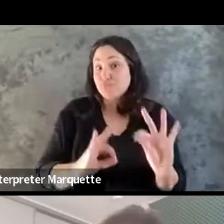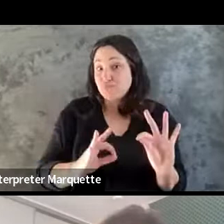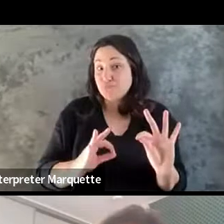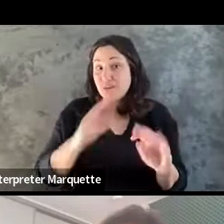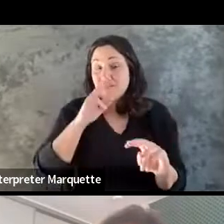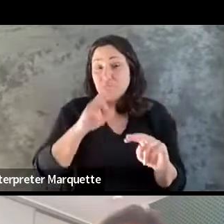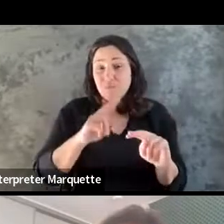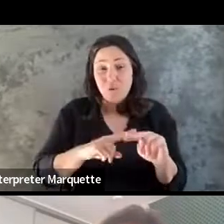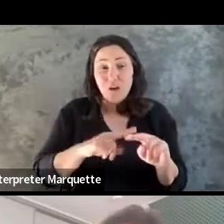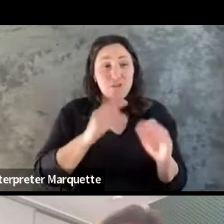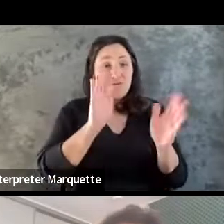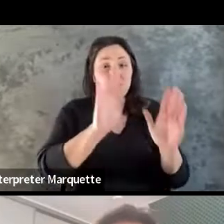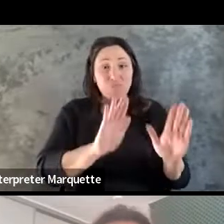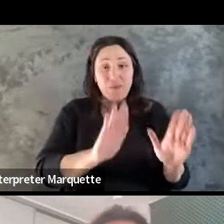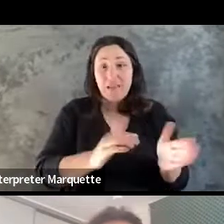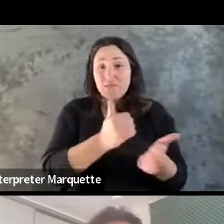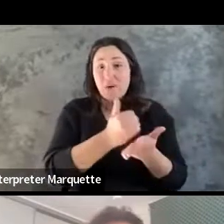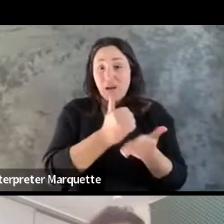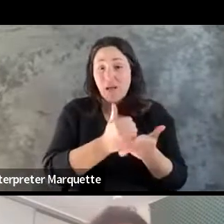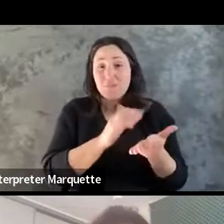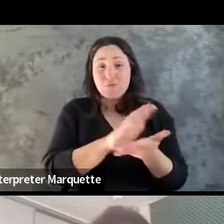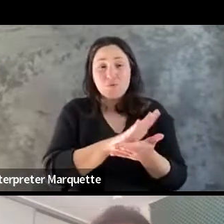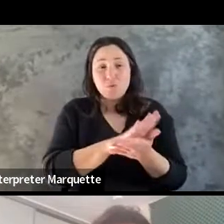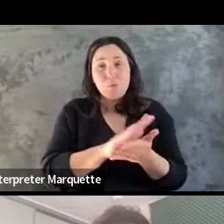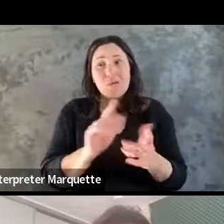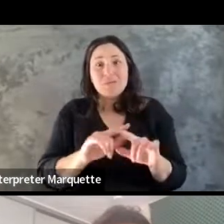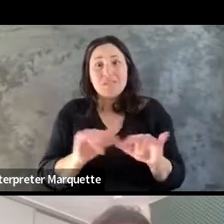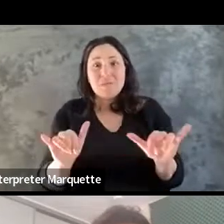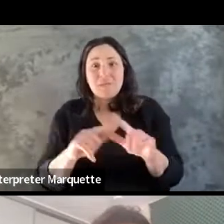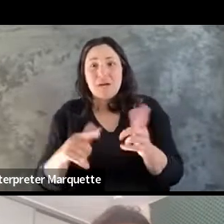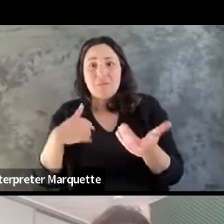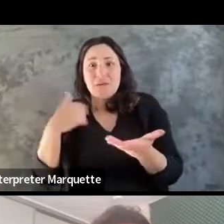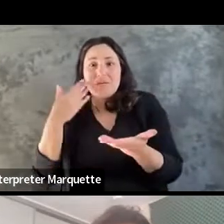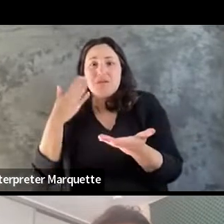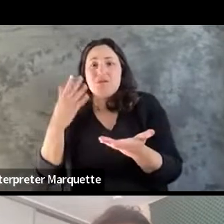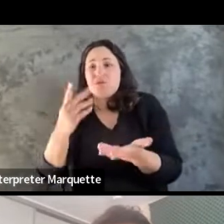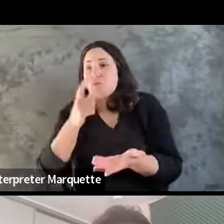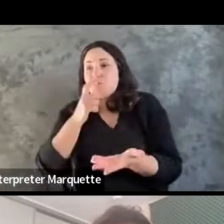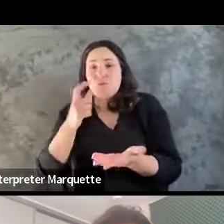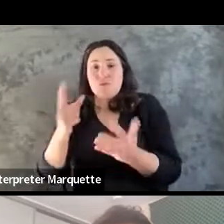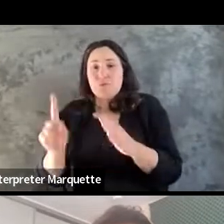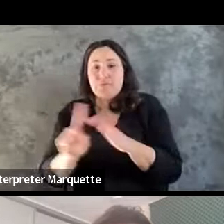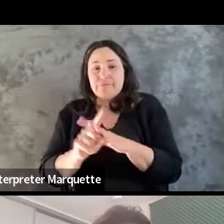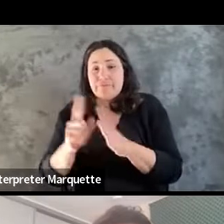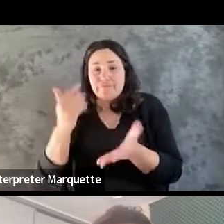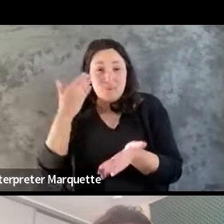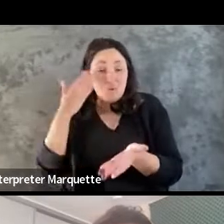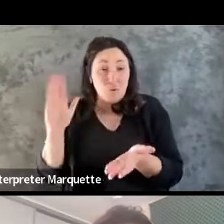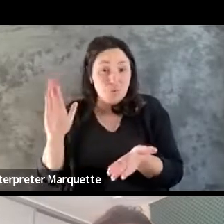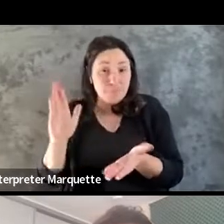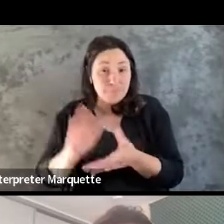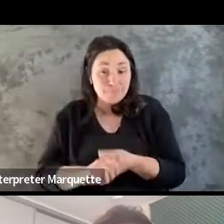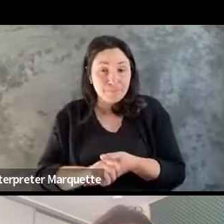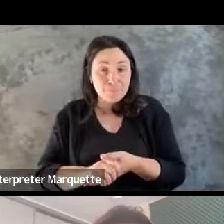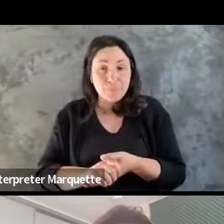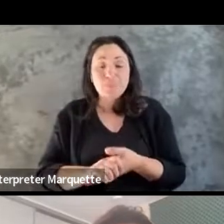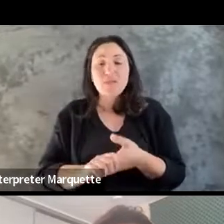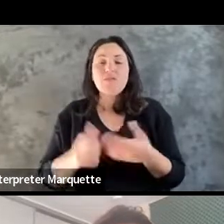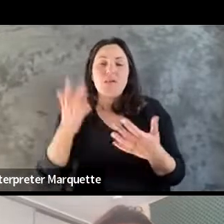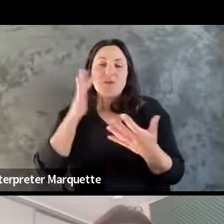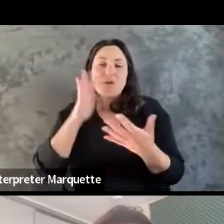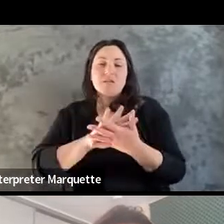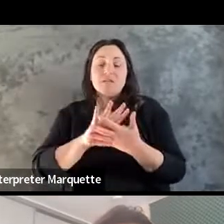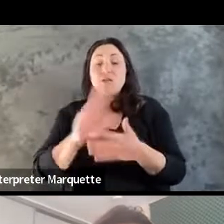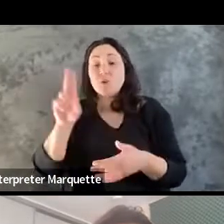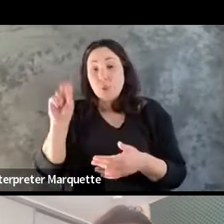questions. I think I'll say it again, and it's not a Pollyanna type of a response. The U.S. Secret